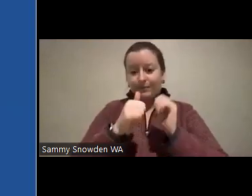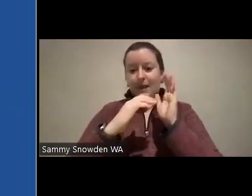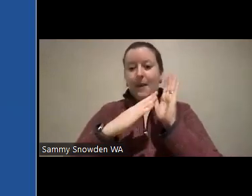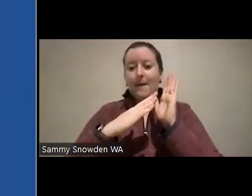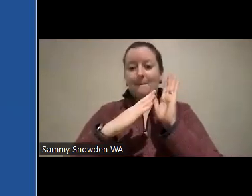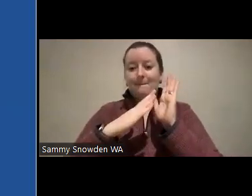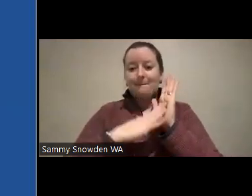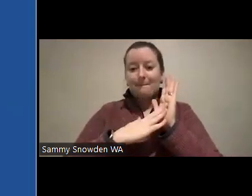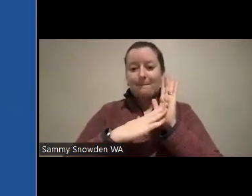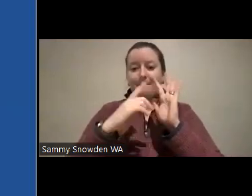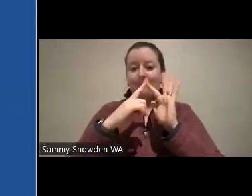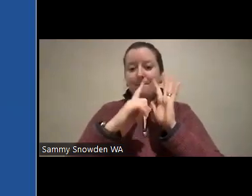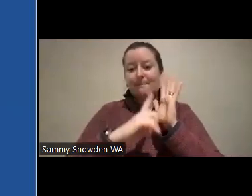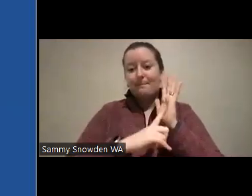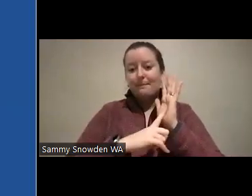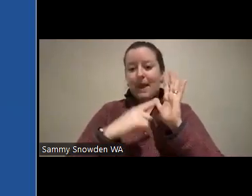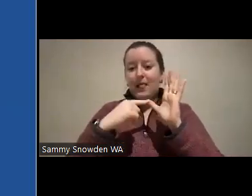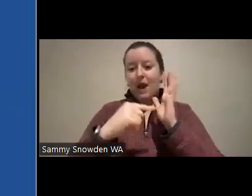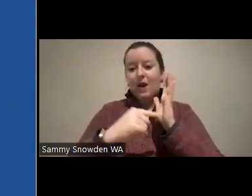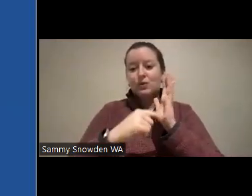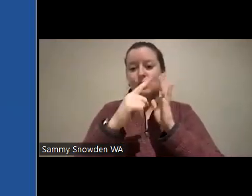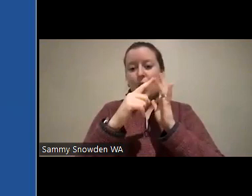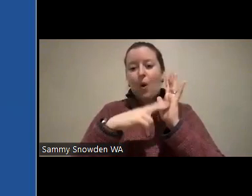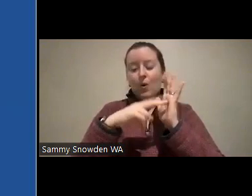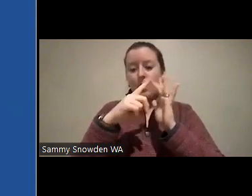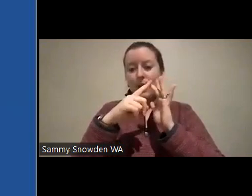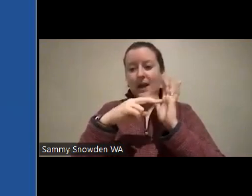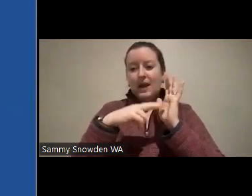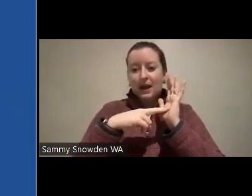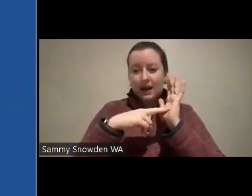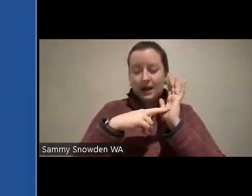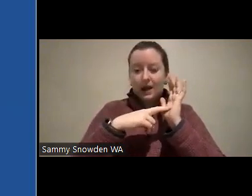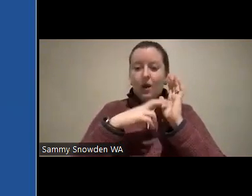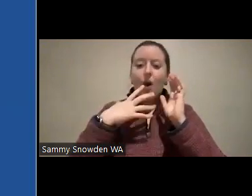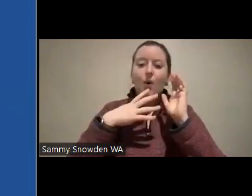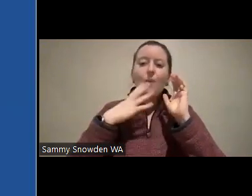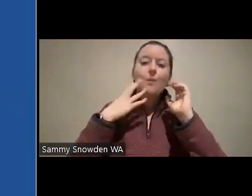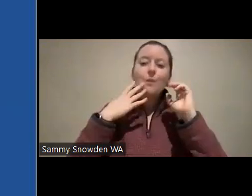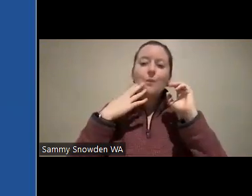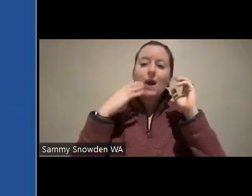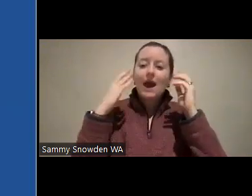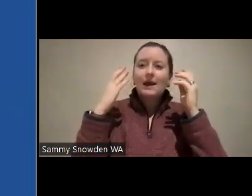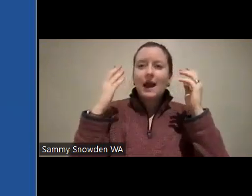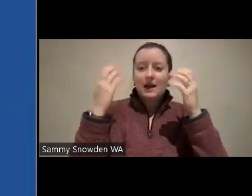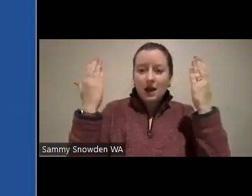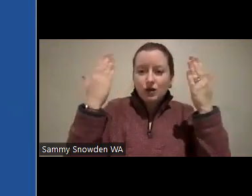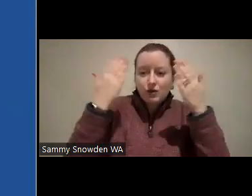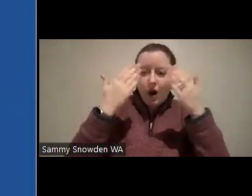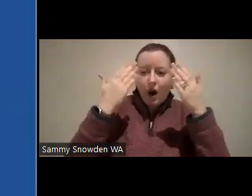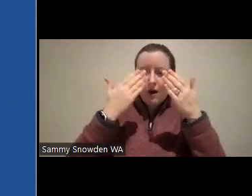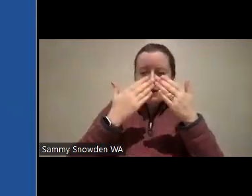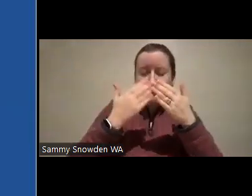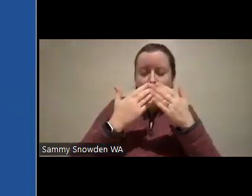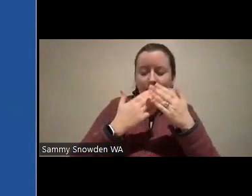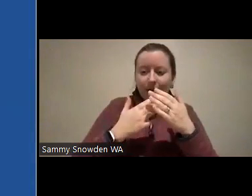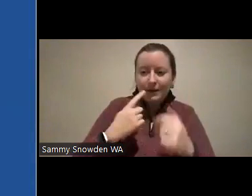exposed to low light or conditions or in darkness. Our body starts to release melatonin, and it's this melatonin that then helps our bodies to